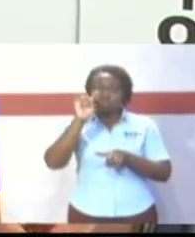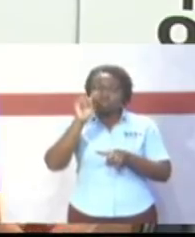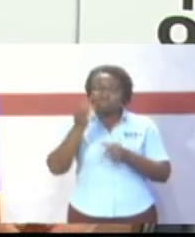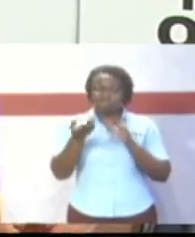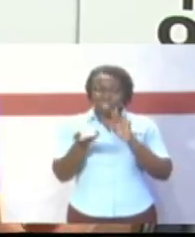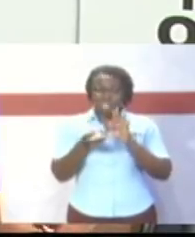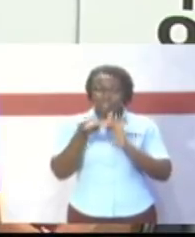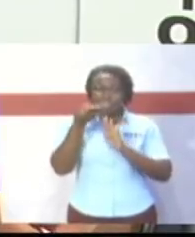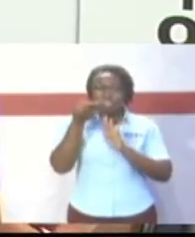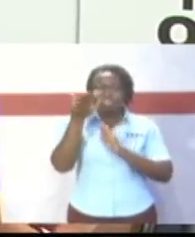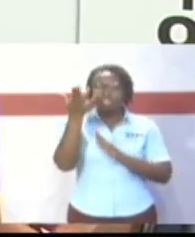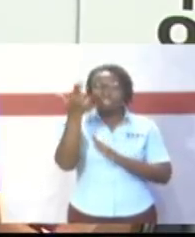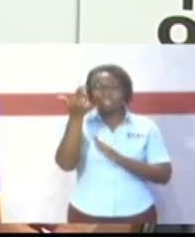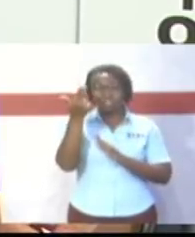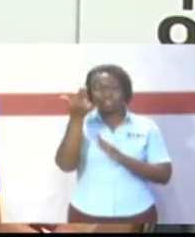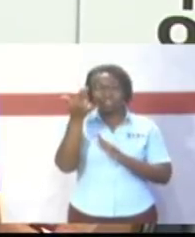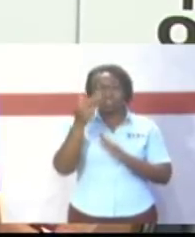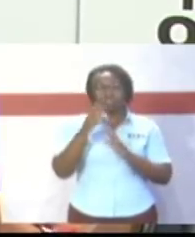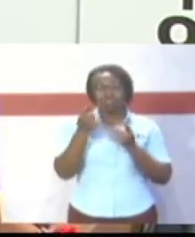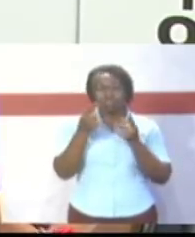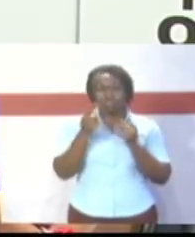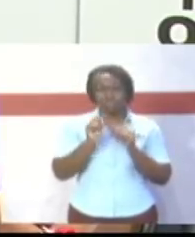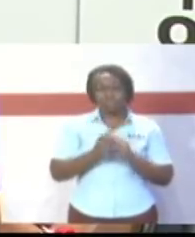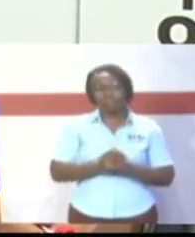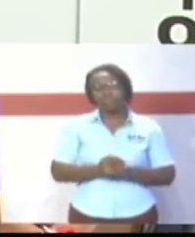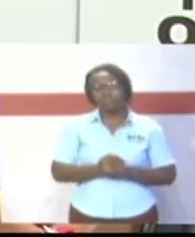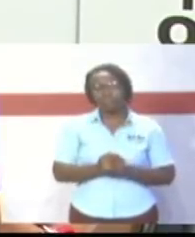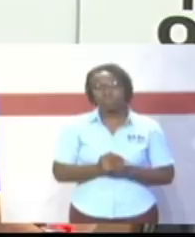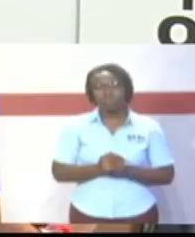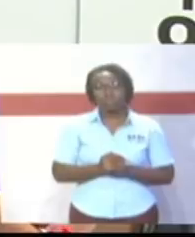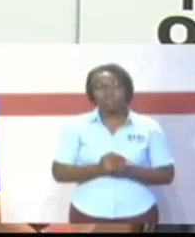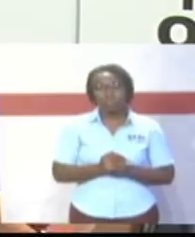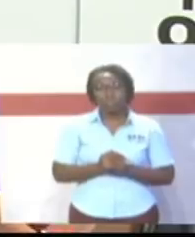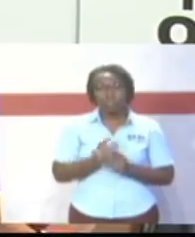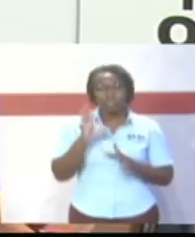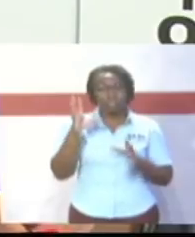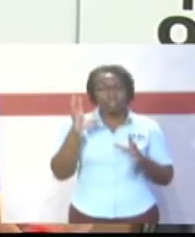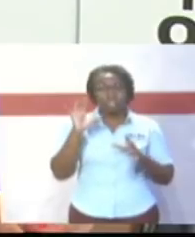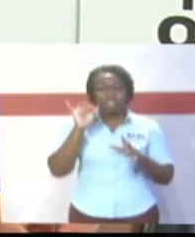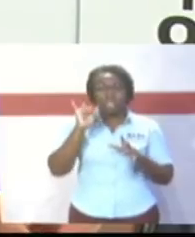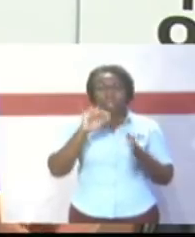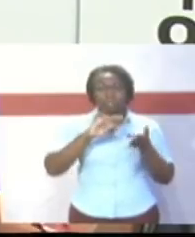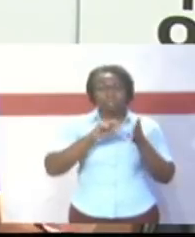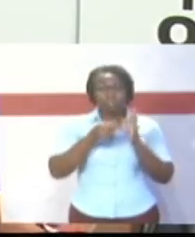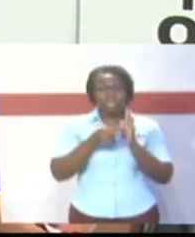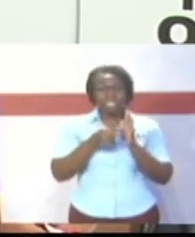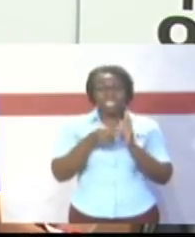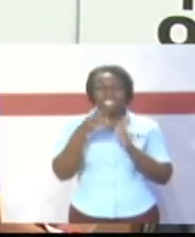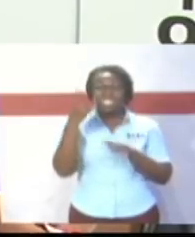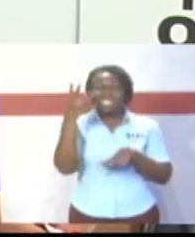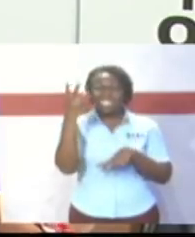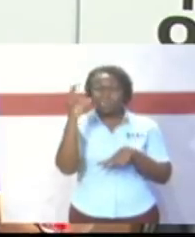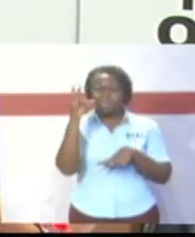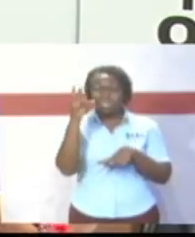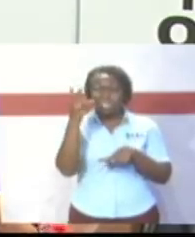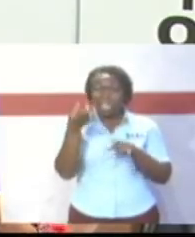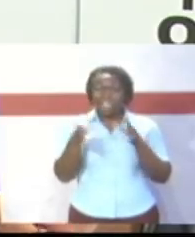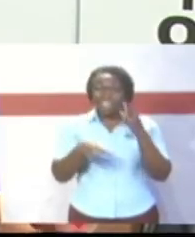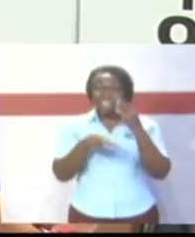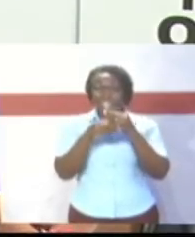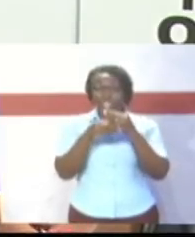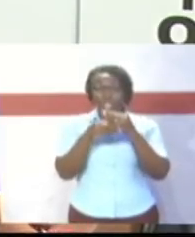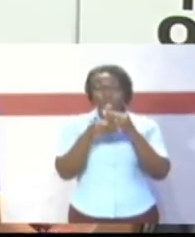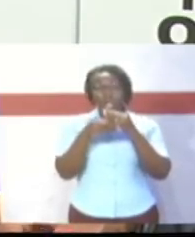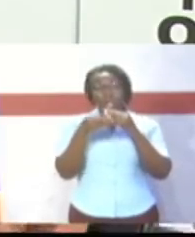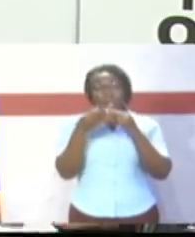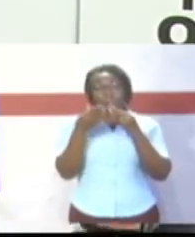represents an increase of 17 additional beds and in Trinidad and another 7